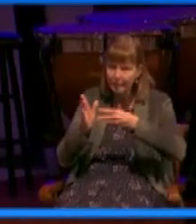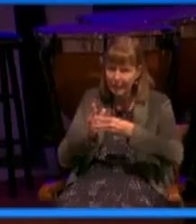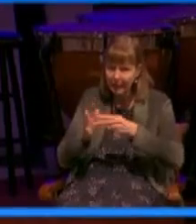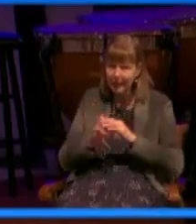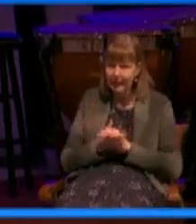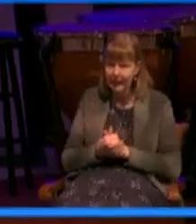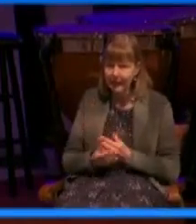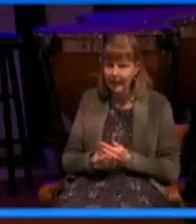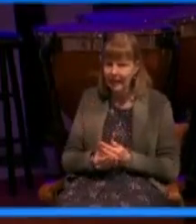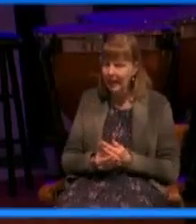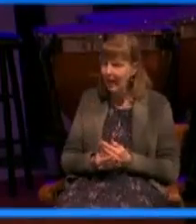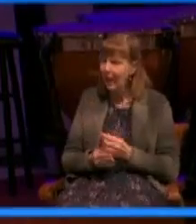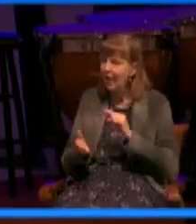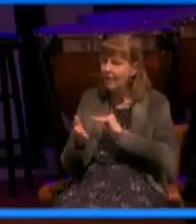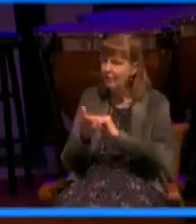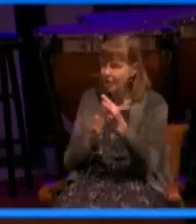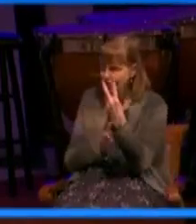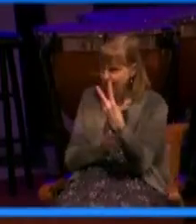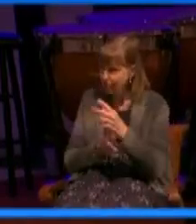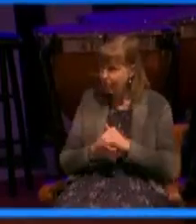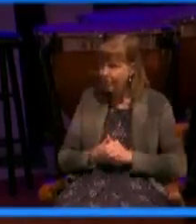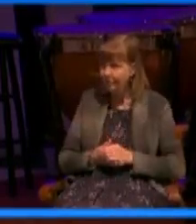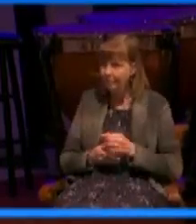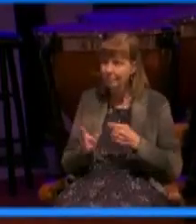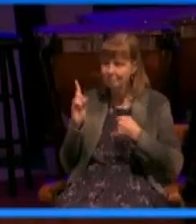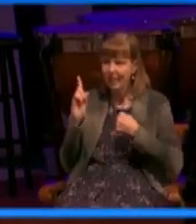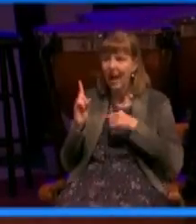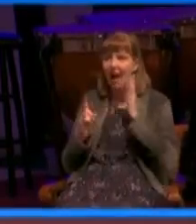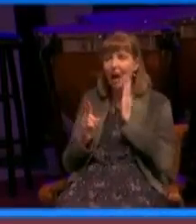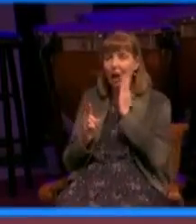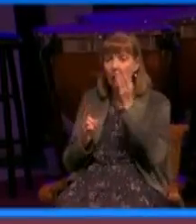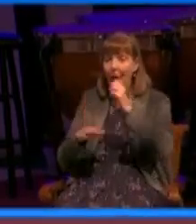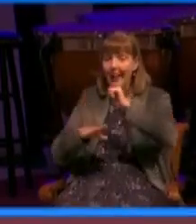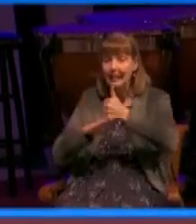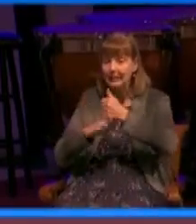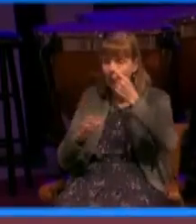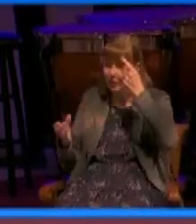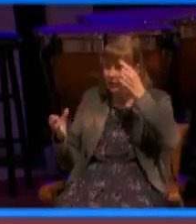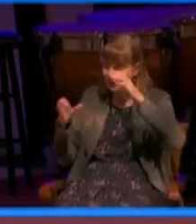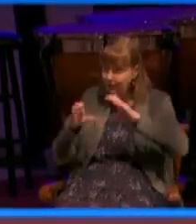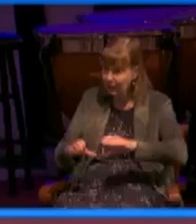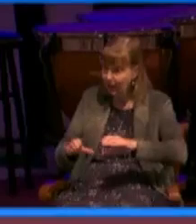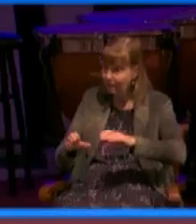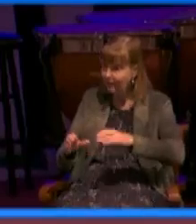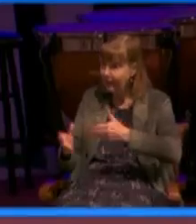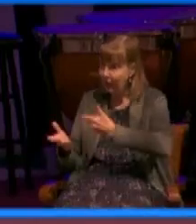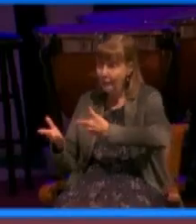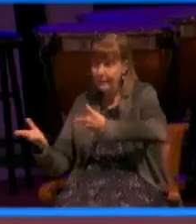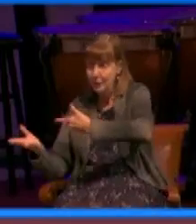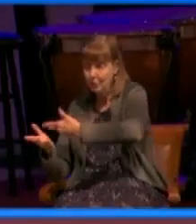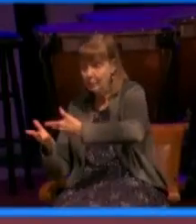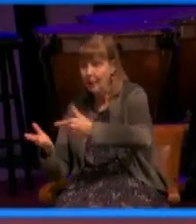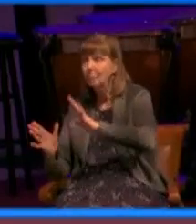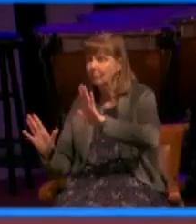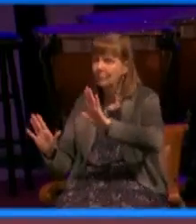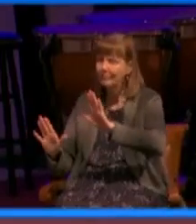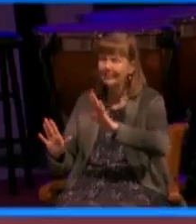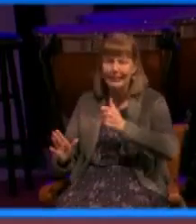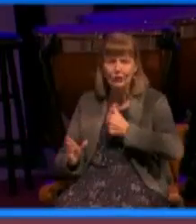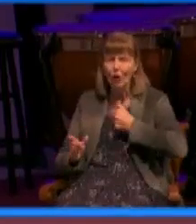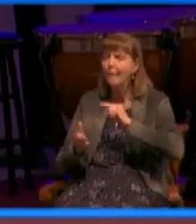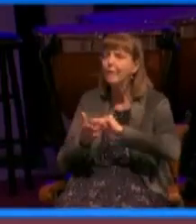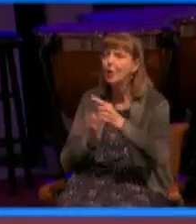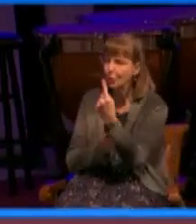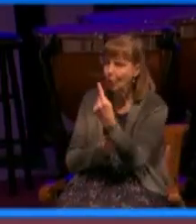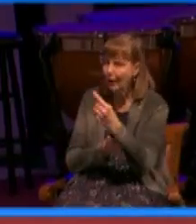It says in verse 2, that I may make a covenant between me and you, and I may, Look at verse 1. When Abraham was